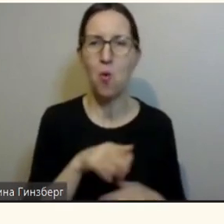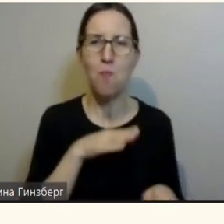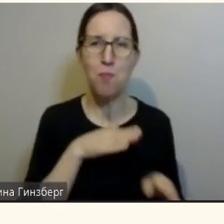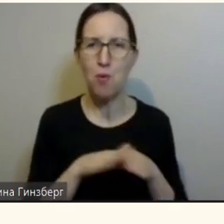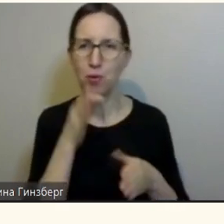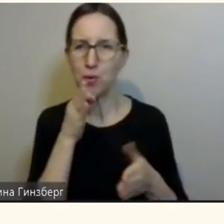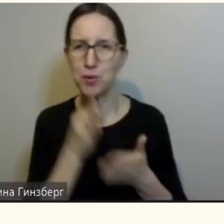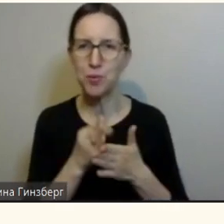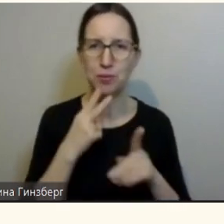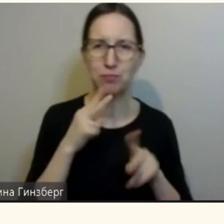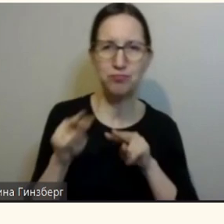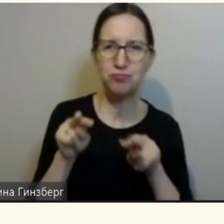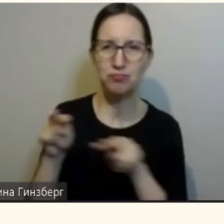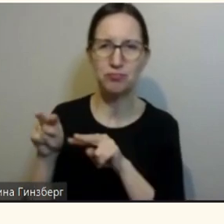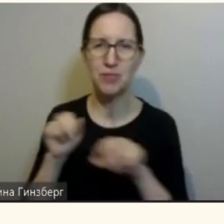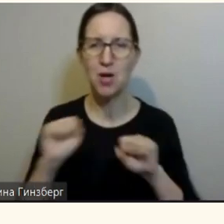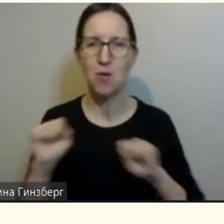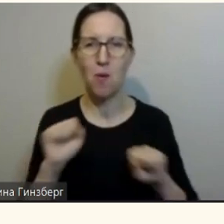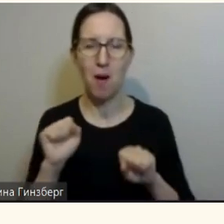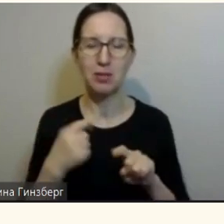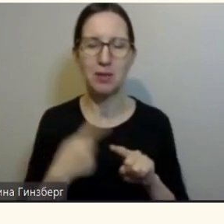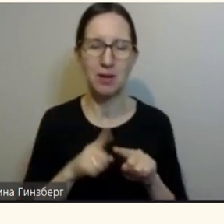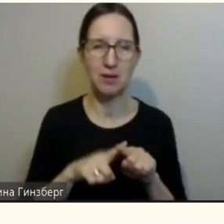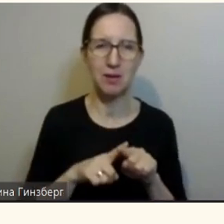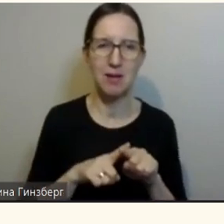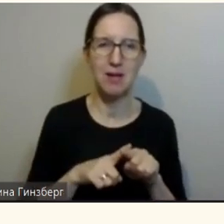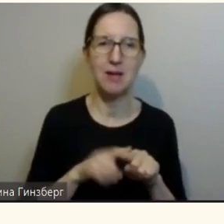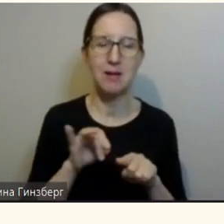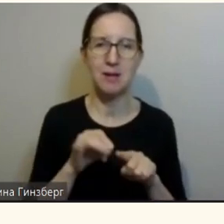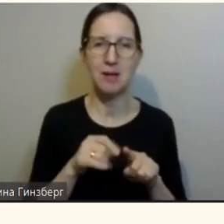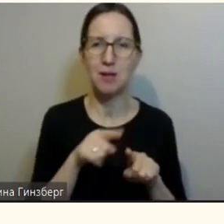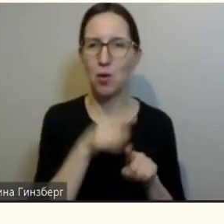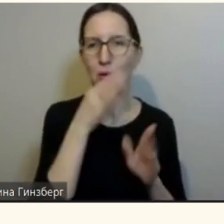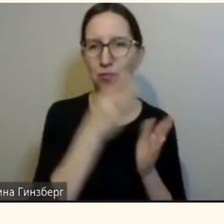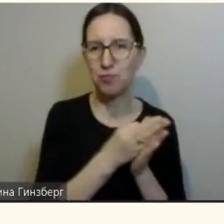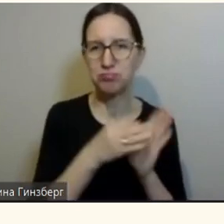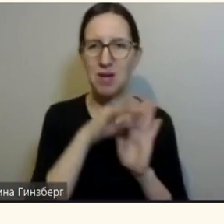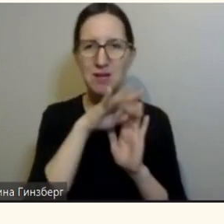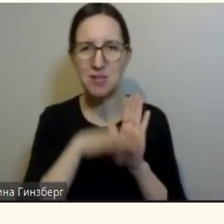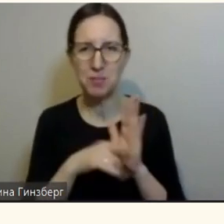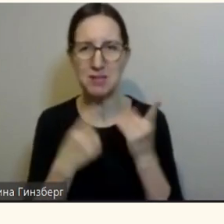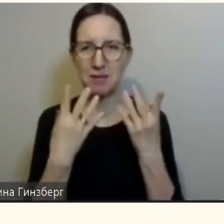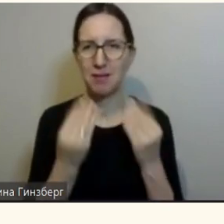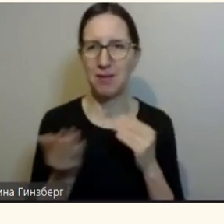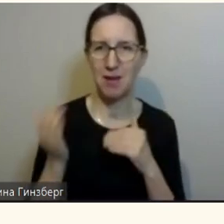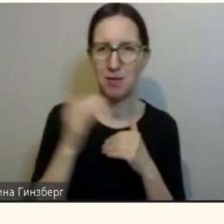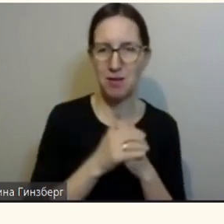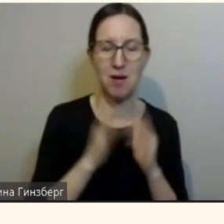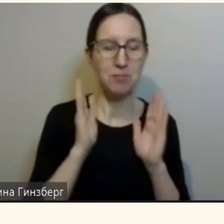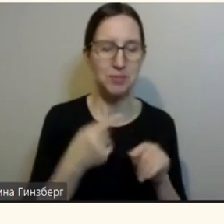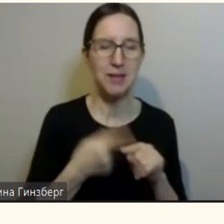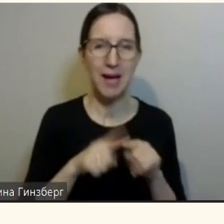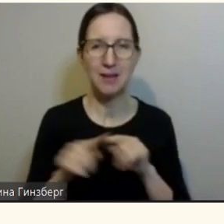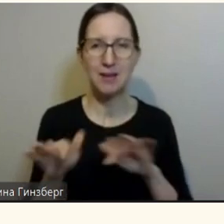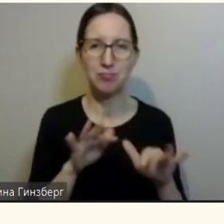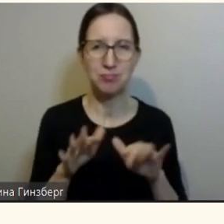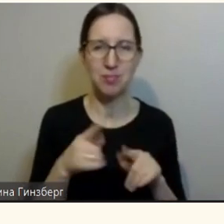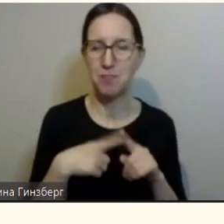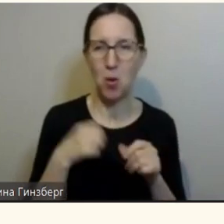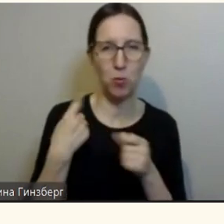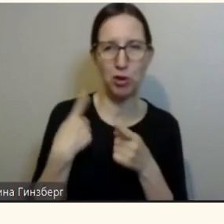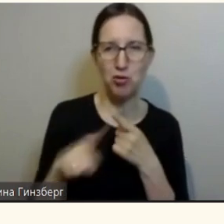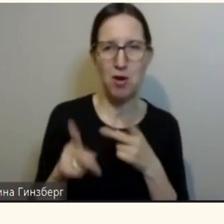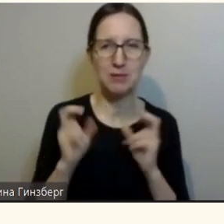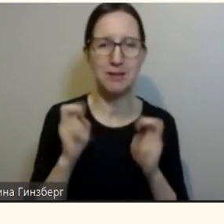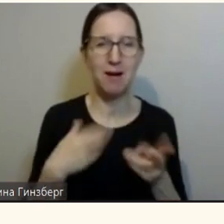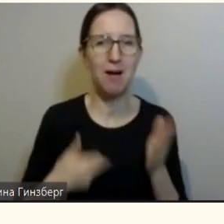it's a much bigger, very huge difference between when we've shot in the desert a few times, but those are the